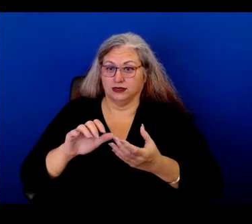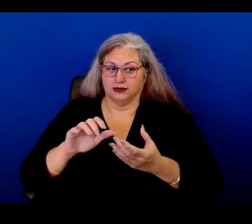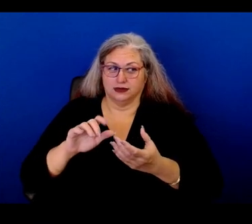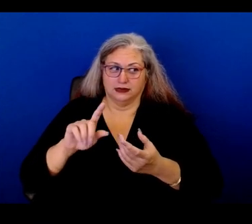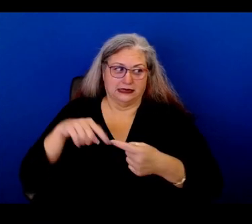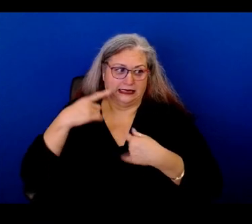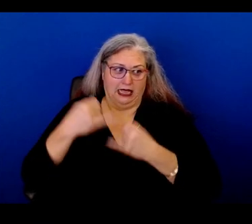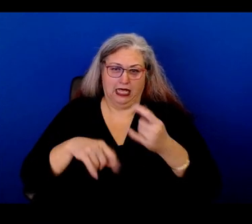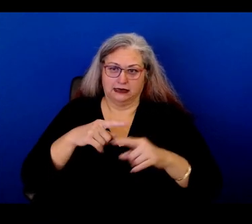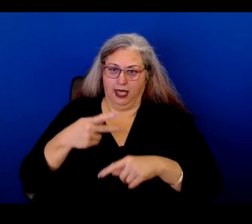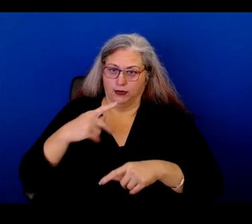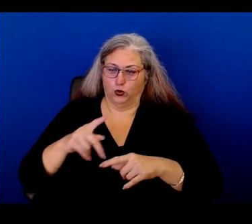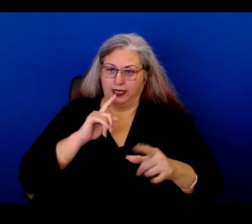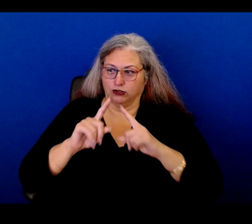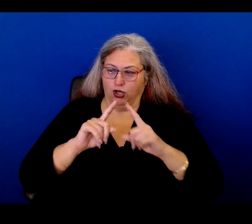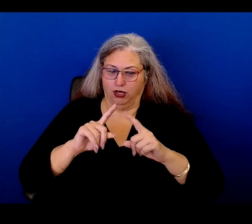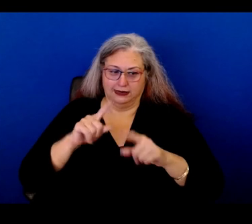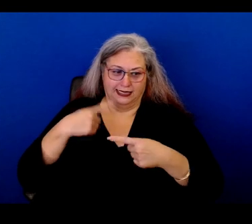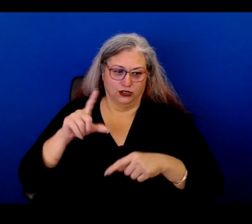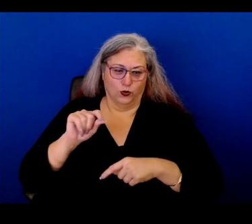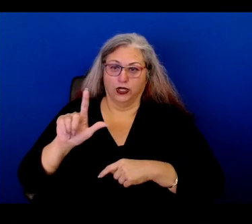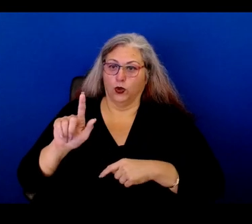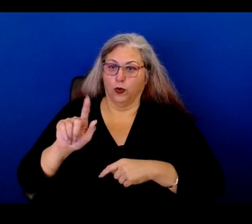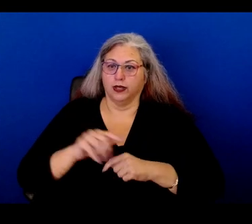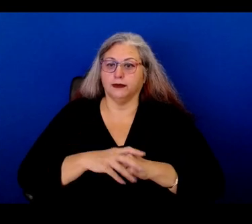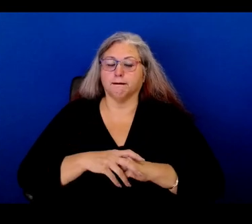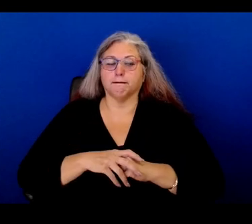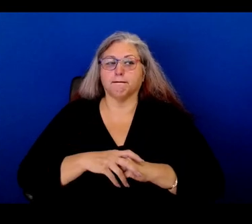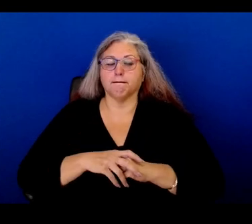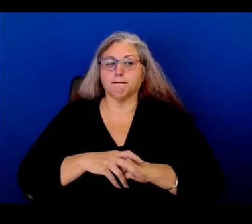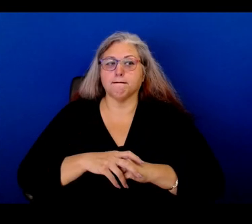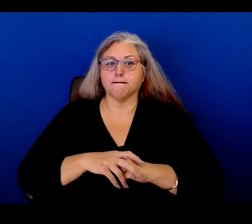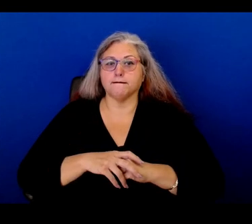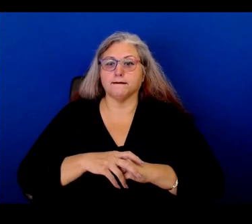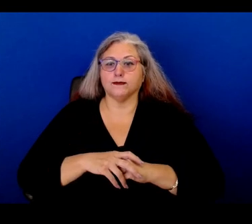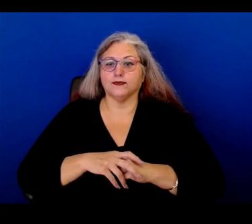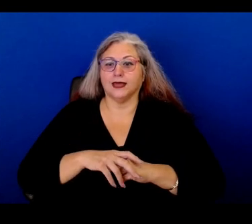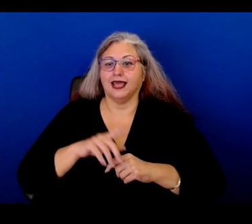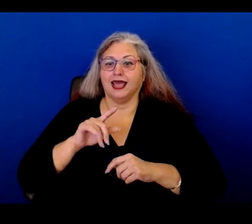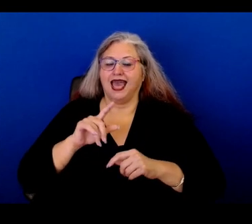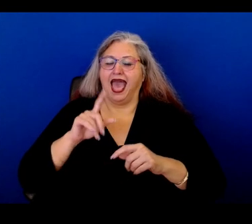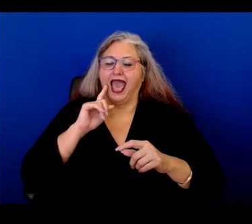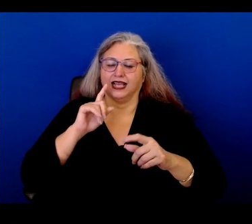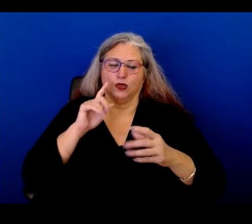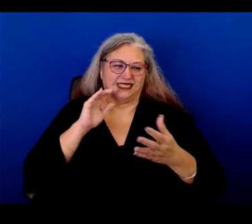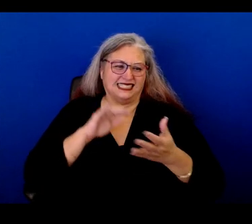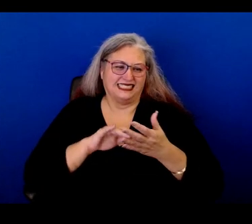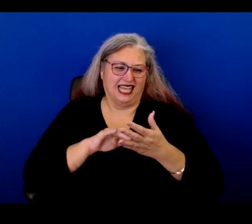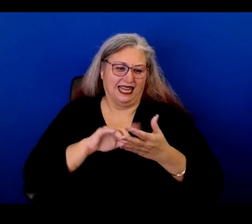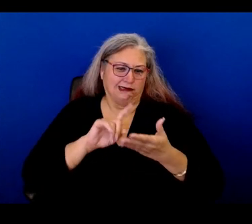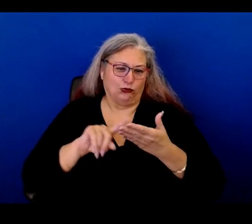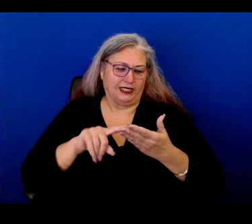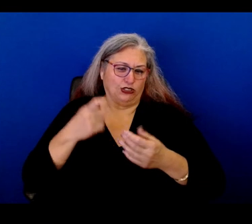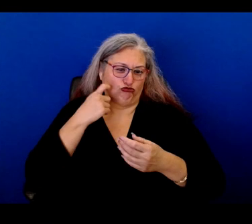we talked last, since 2021. And there was actually a study that came out not too long ago